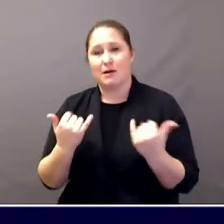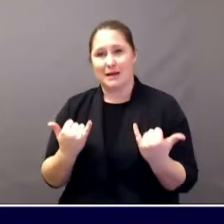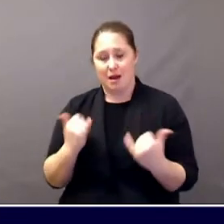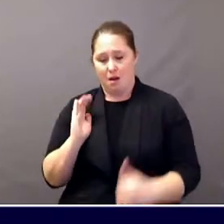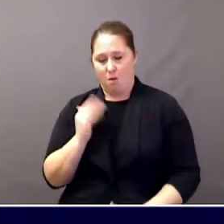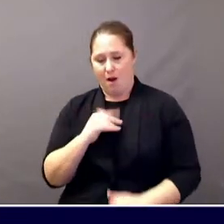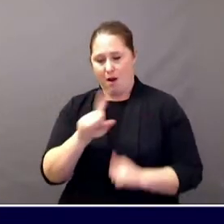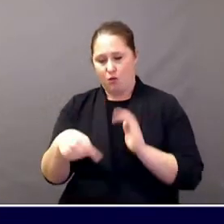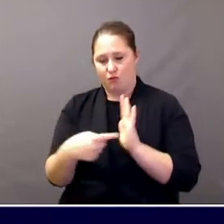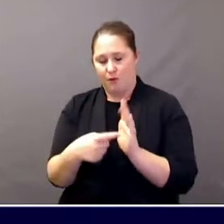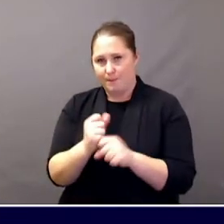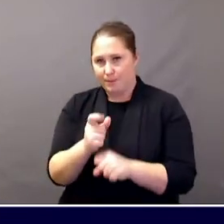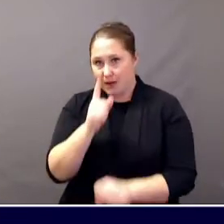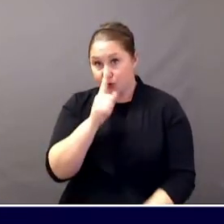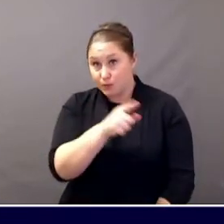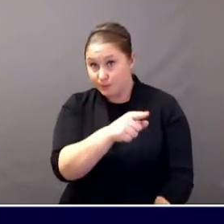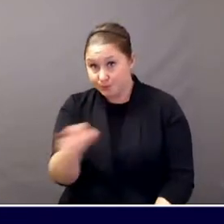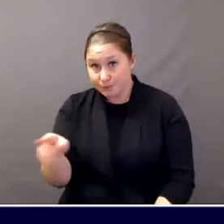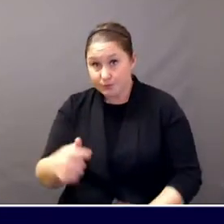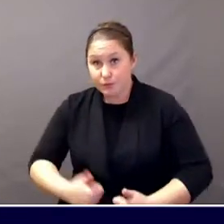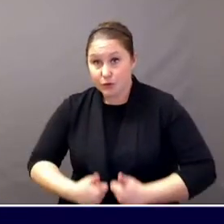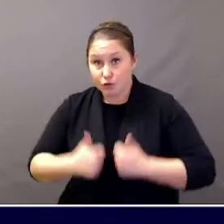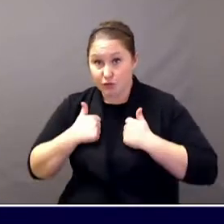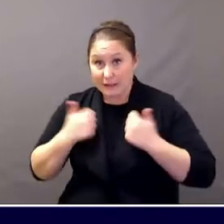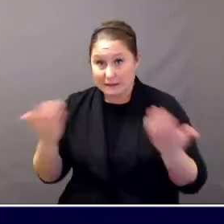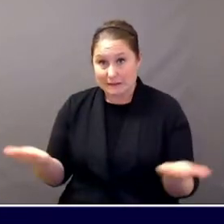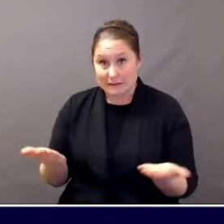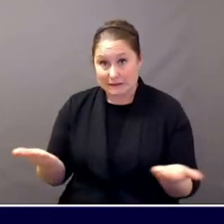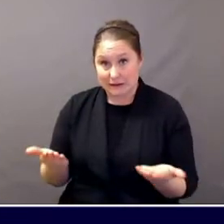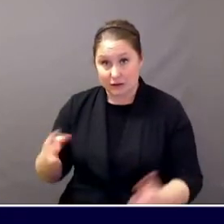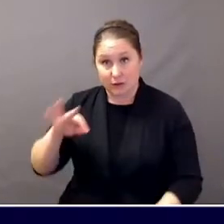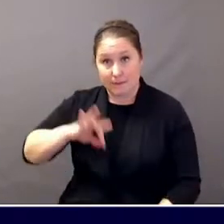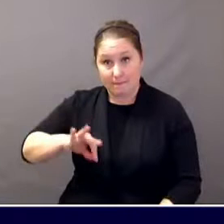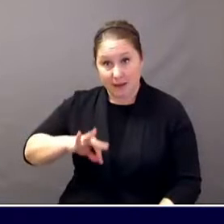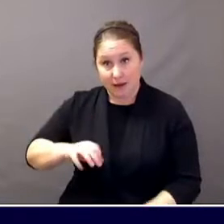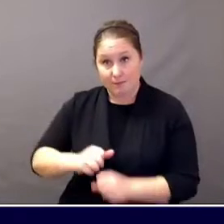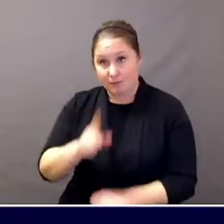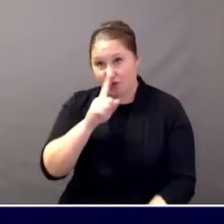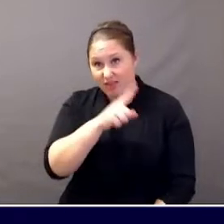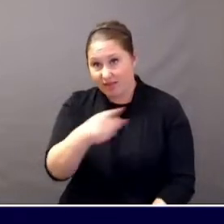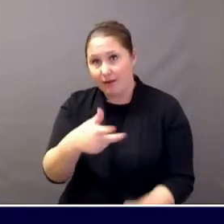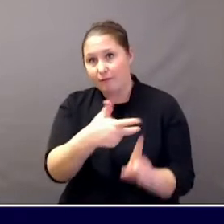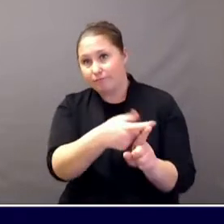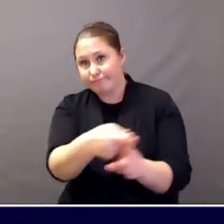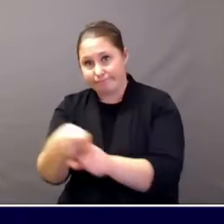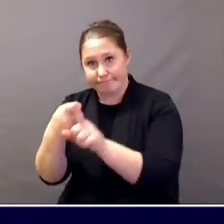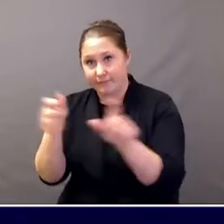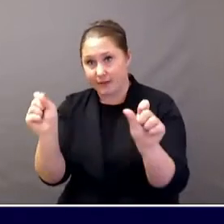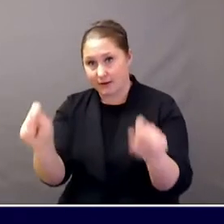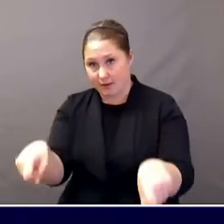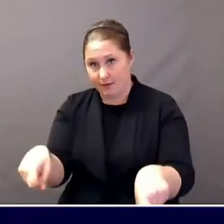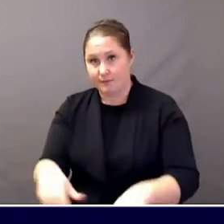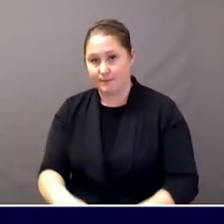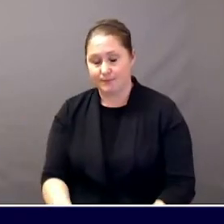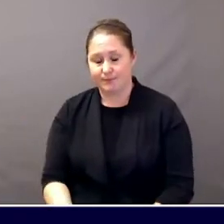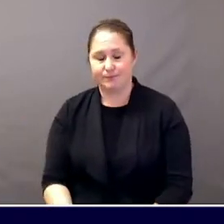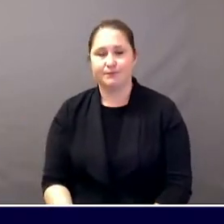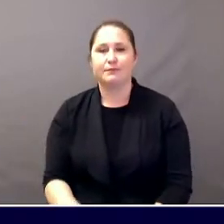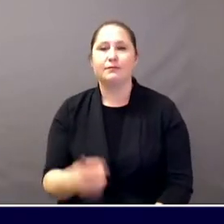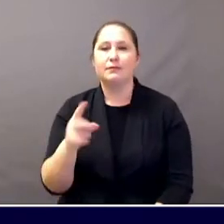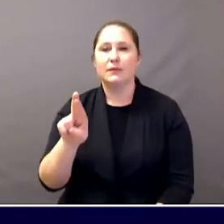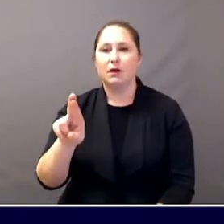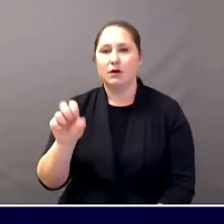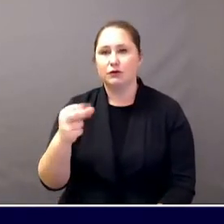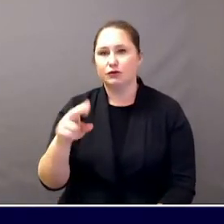Maine who are vulnerable get vaccinated. So we are looking at our options. Eric, I want to add on just two things. One is, as